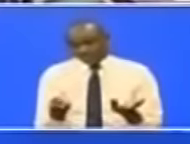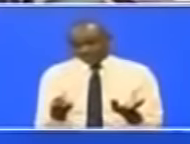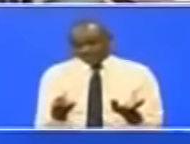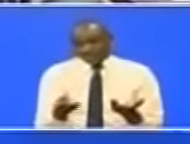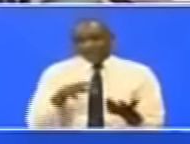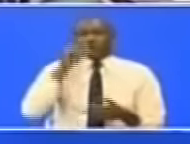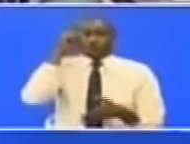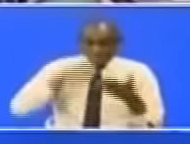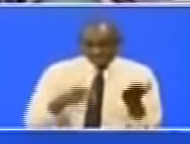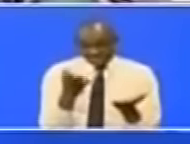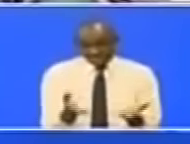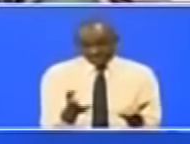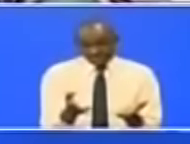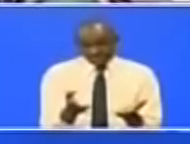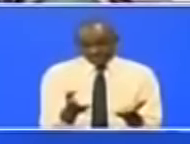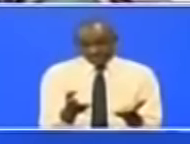kupatikana ya kwamba